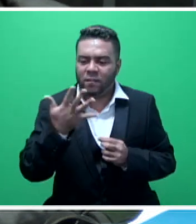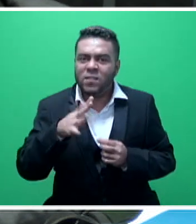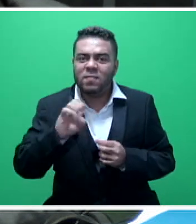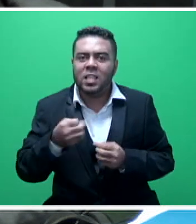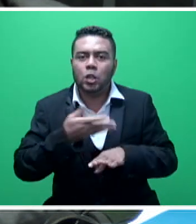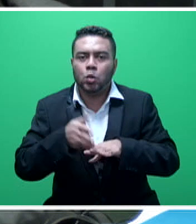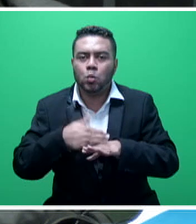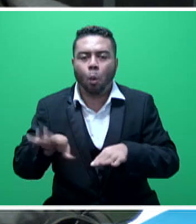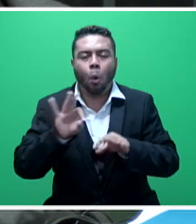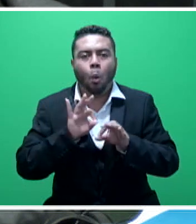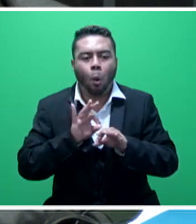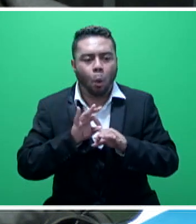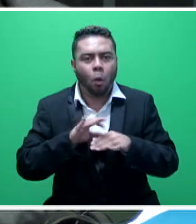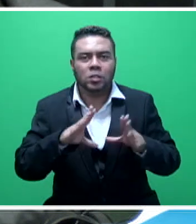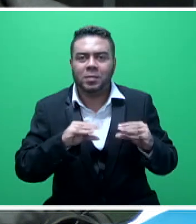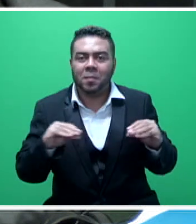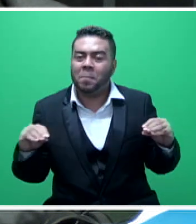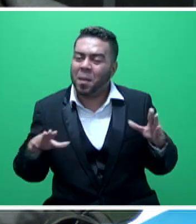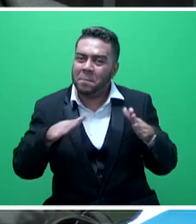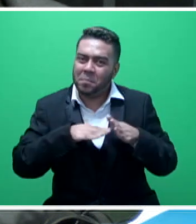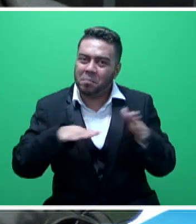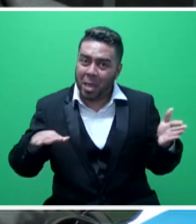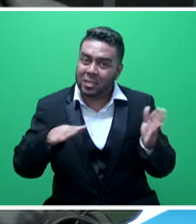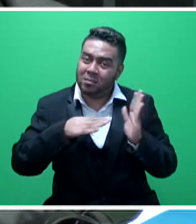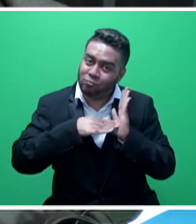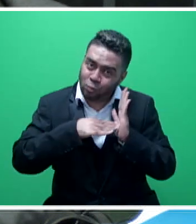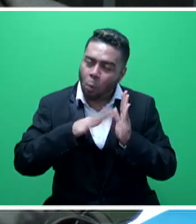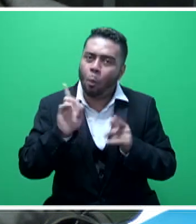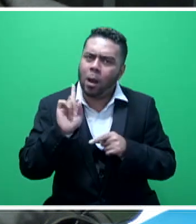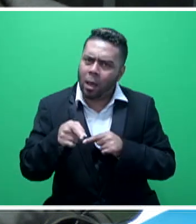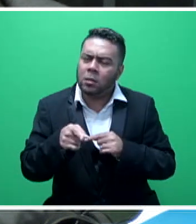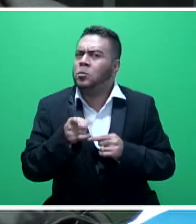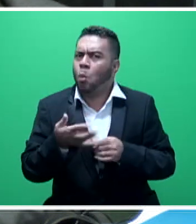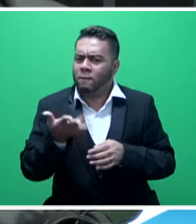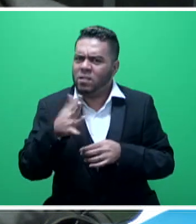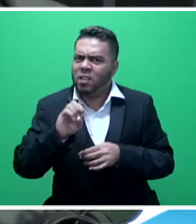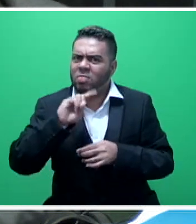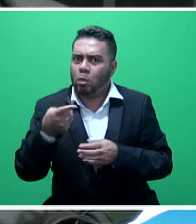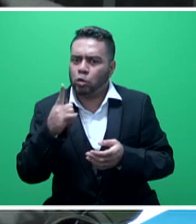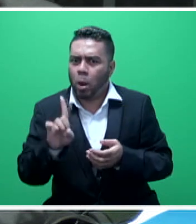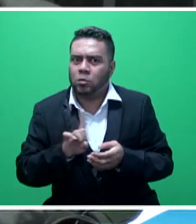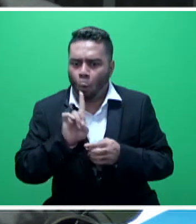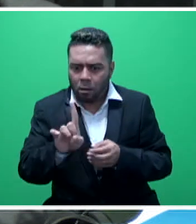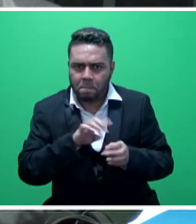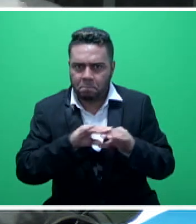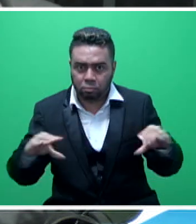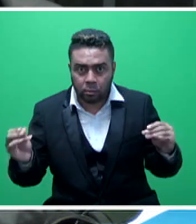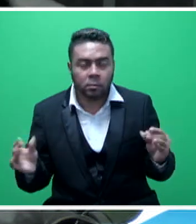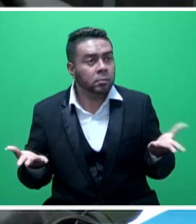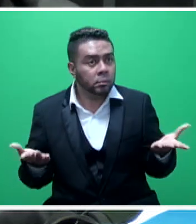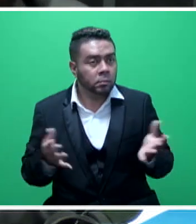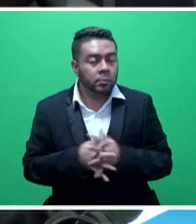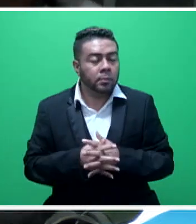beds at about $60,000. Honorable Speaker, we've continued to buy the necessary equipment specifically